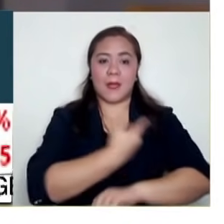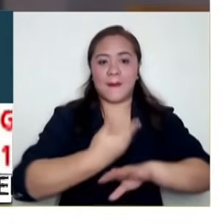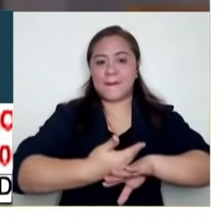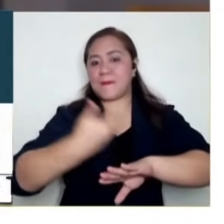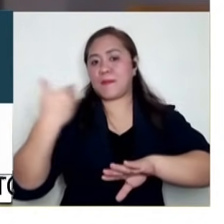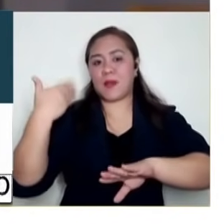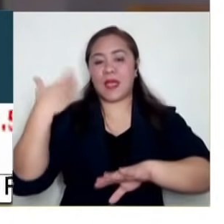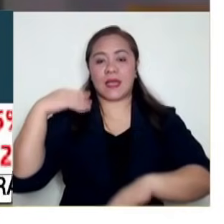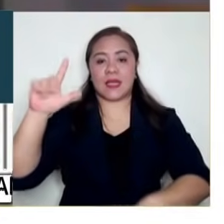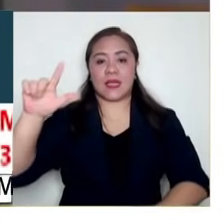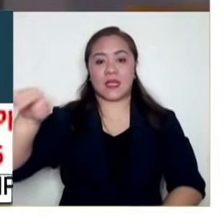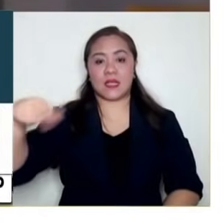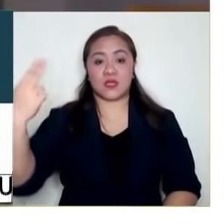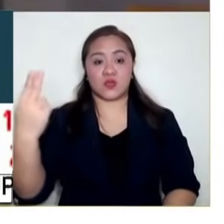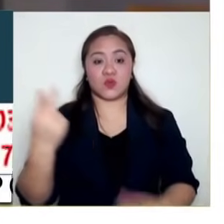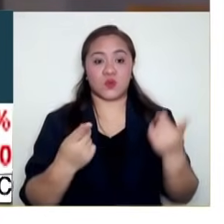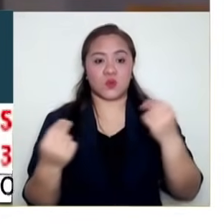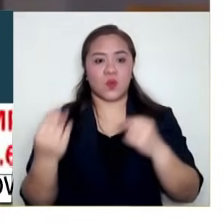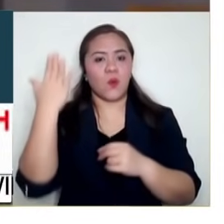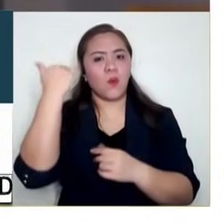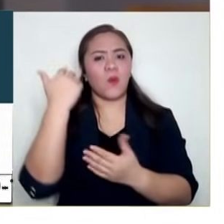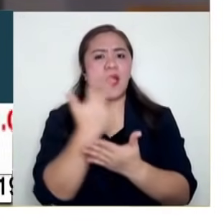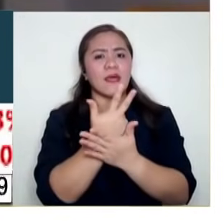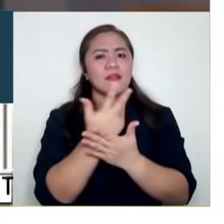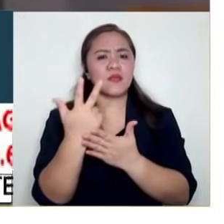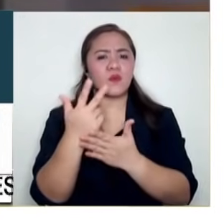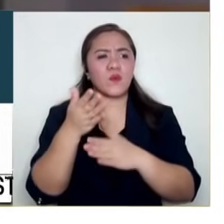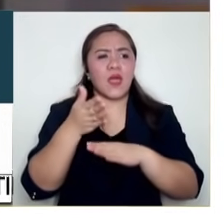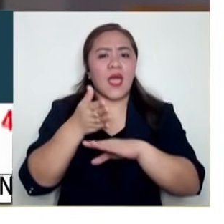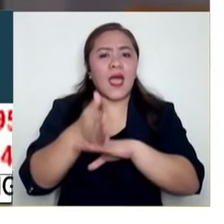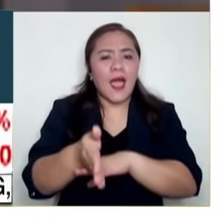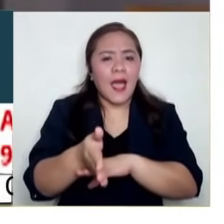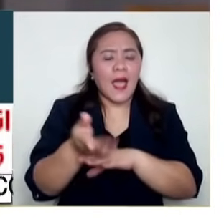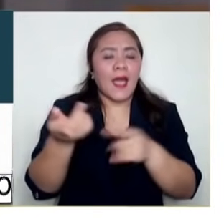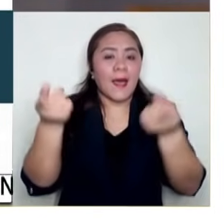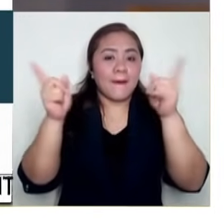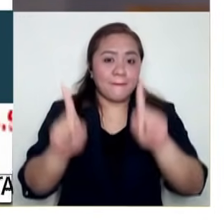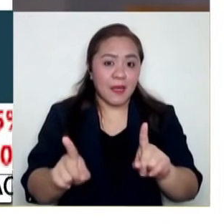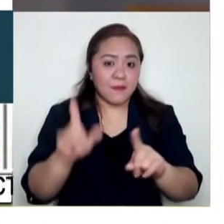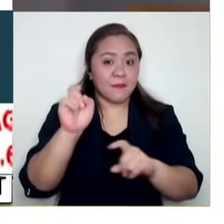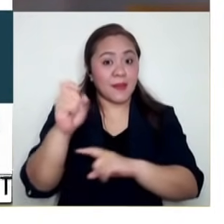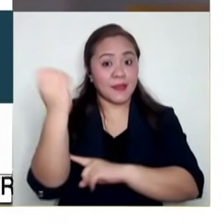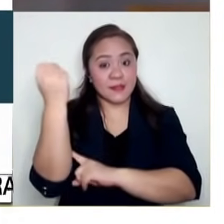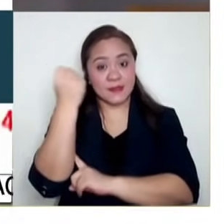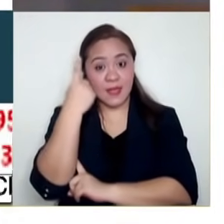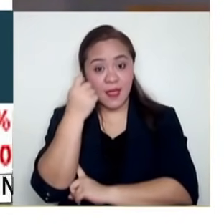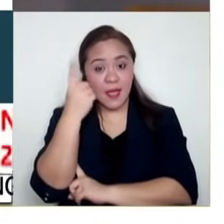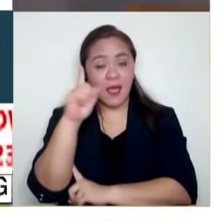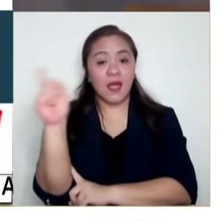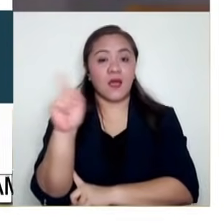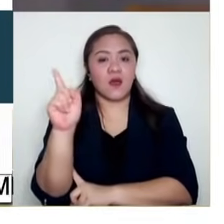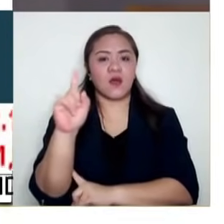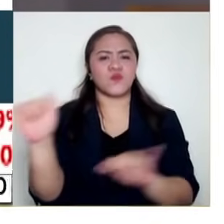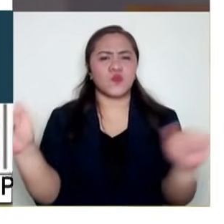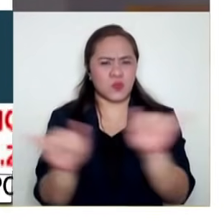local government. Now, why 3 weeks after? First, we need to understand also that we are doing sampling. We are